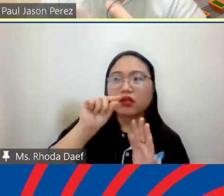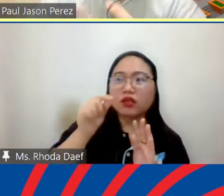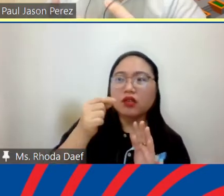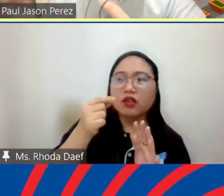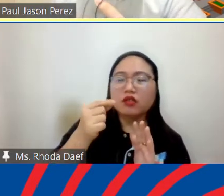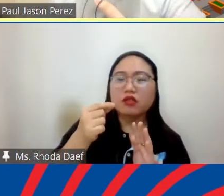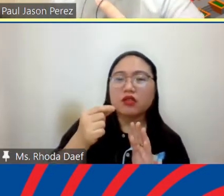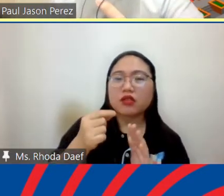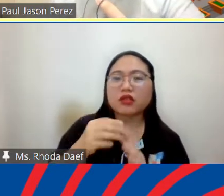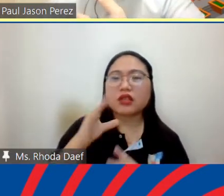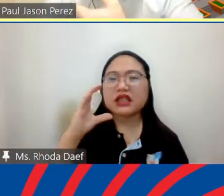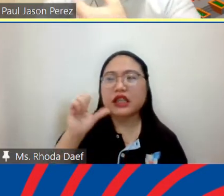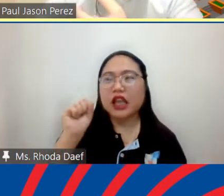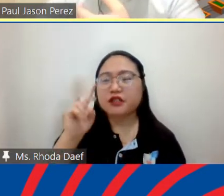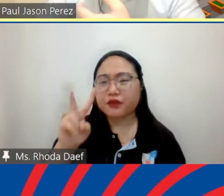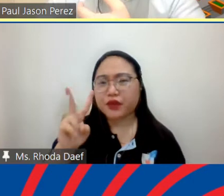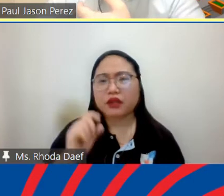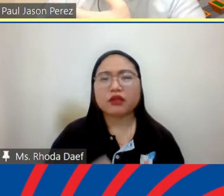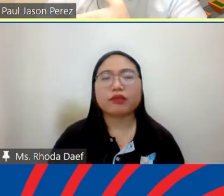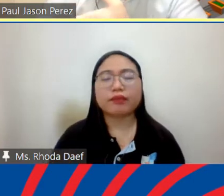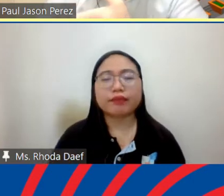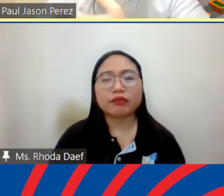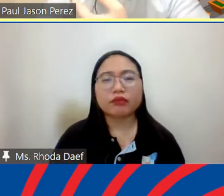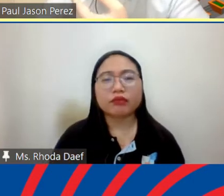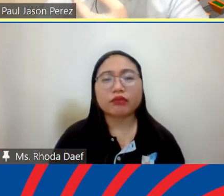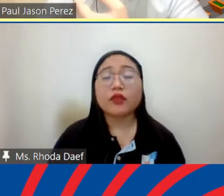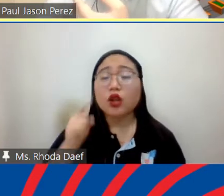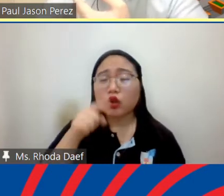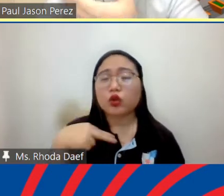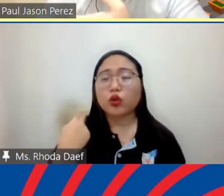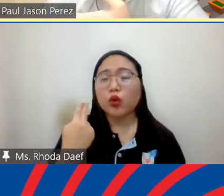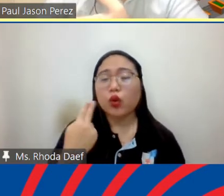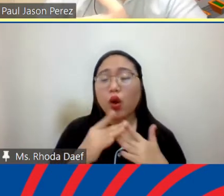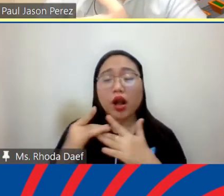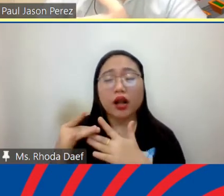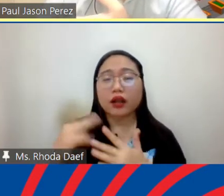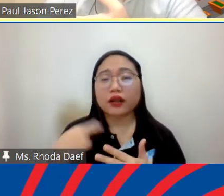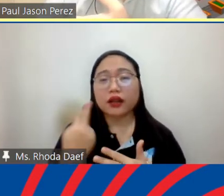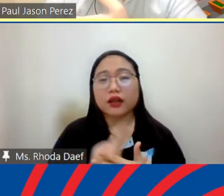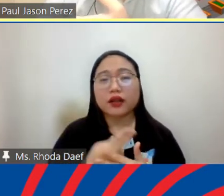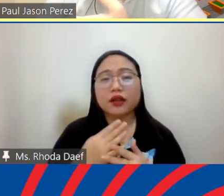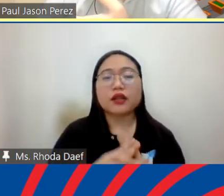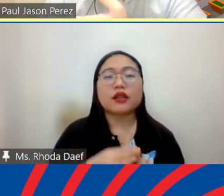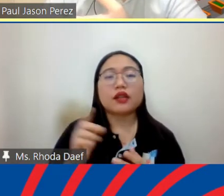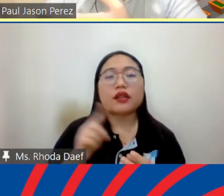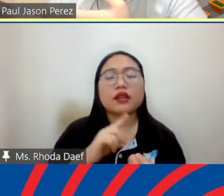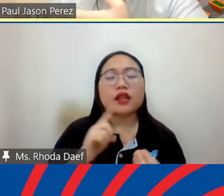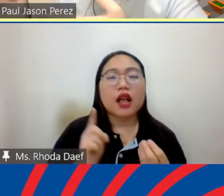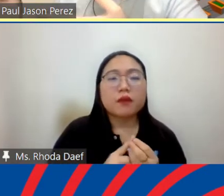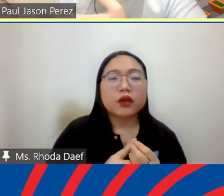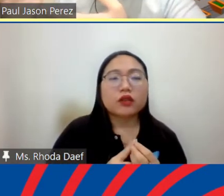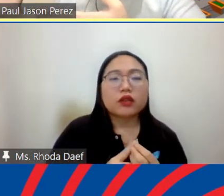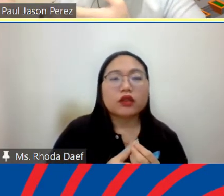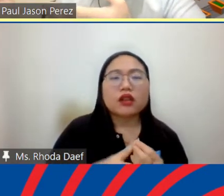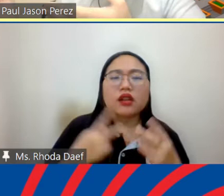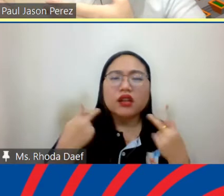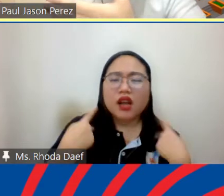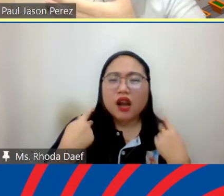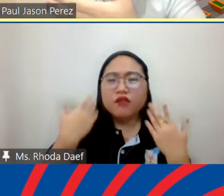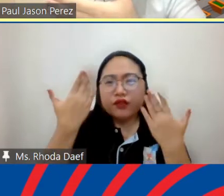or CSV. So to guide us on the appropriate data format, there are actually a lot